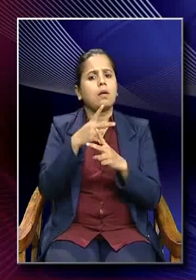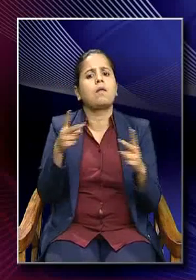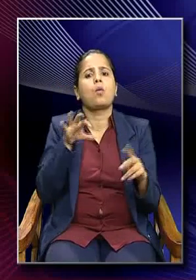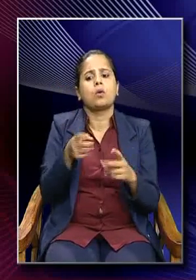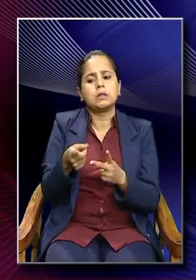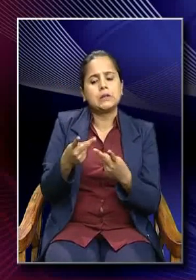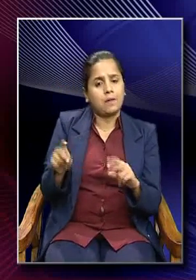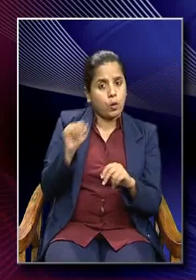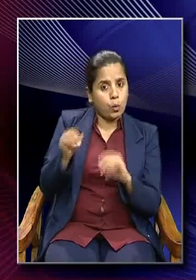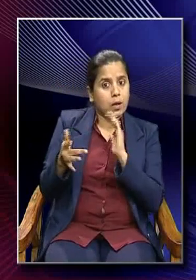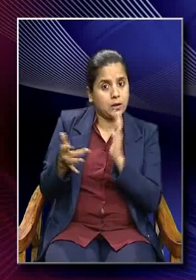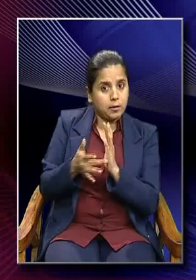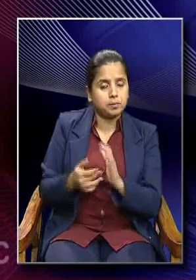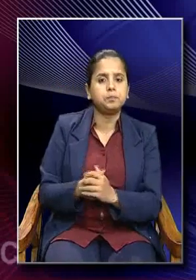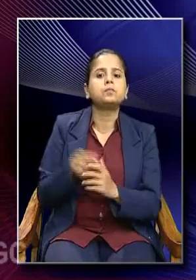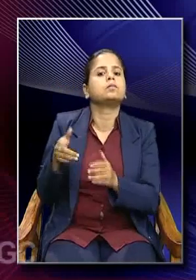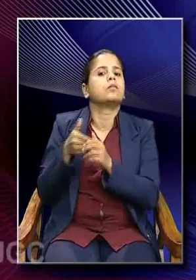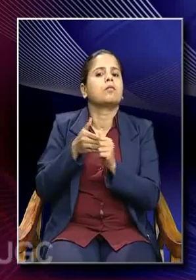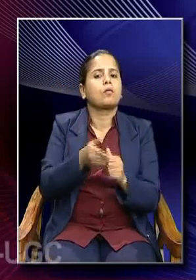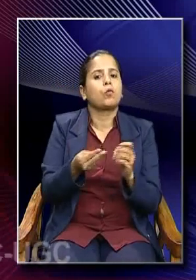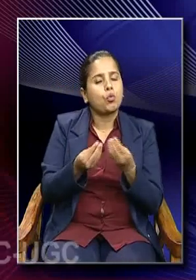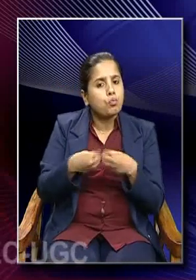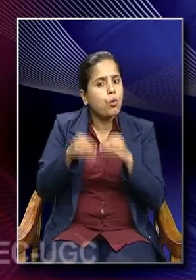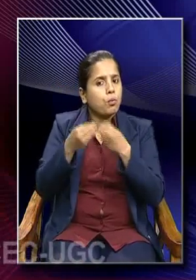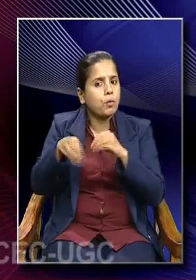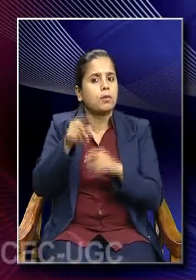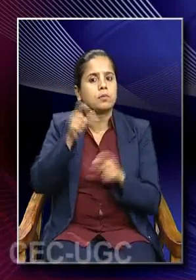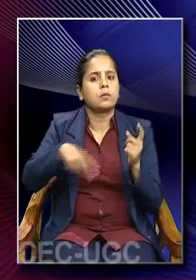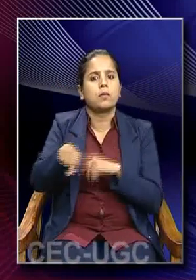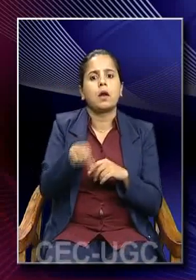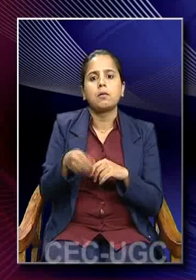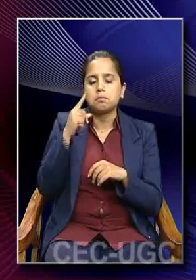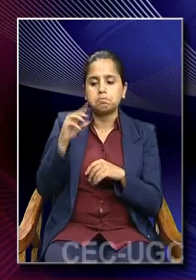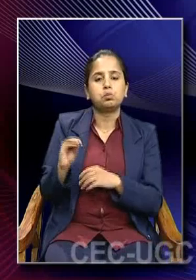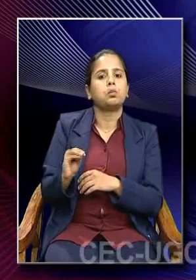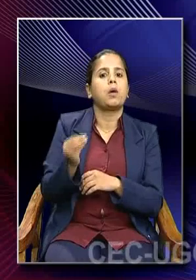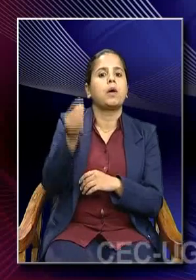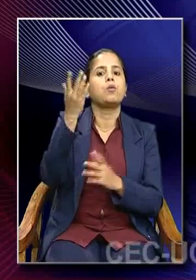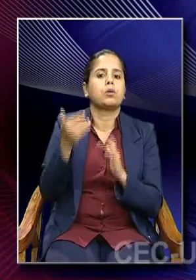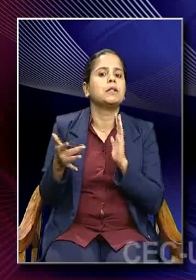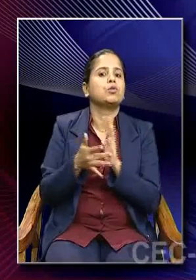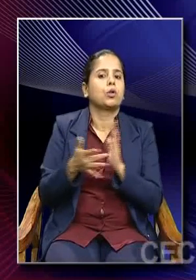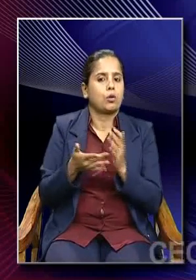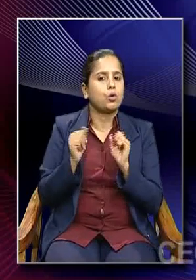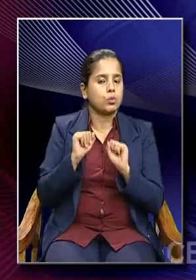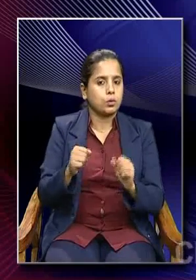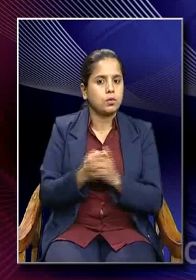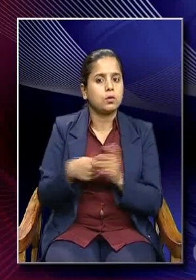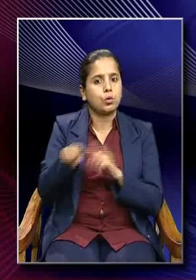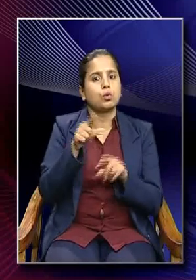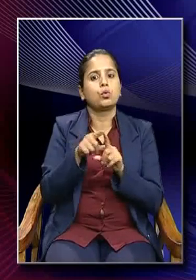indigenous technology will lead to more and more of improvisation of the technology. They will